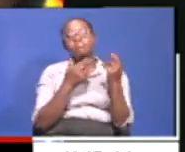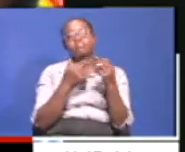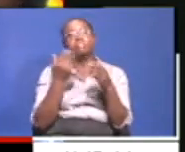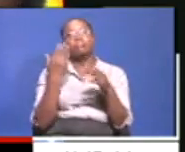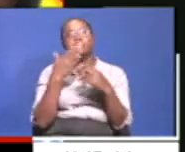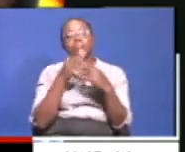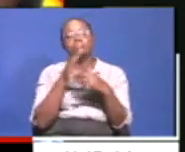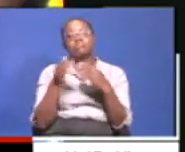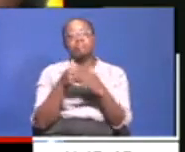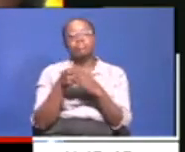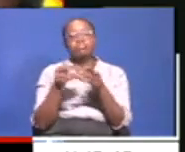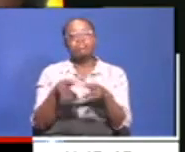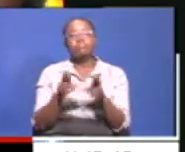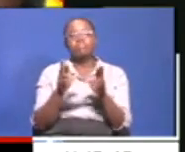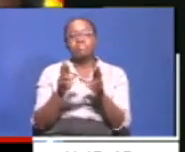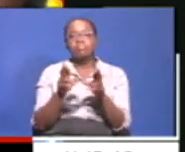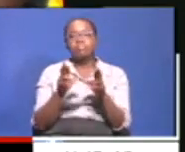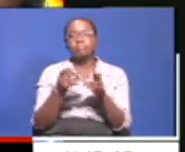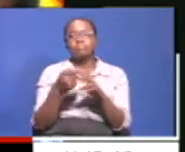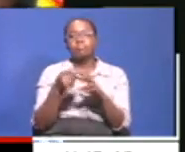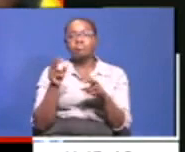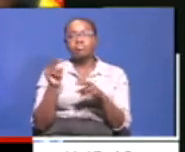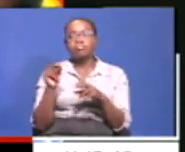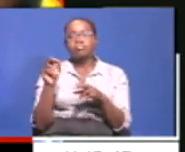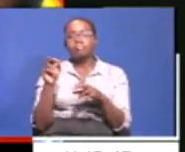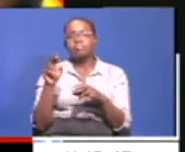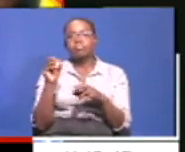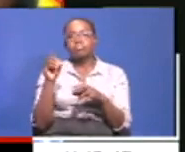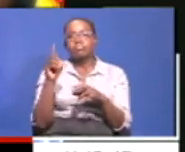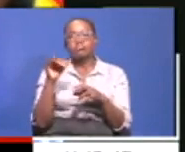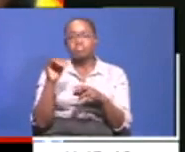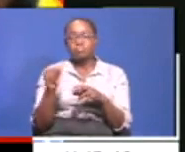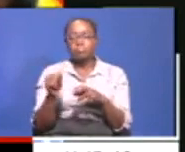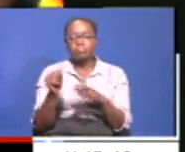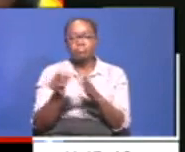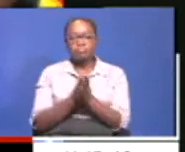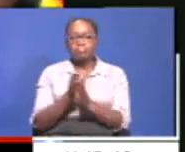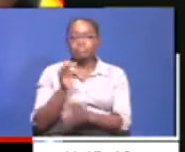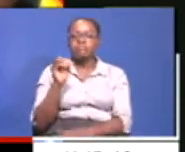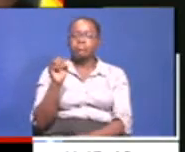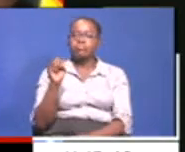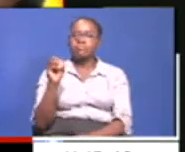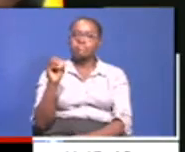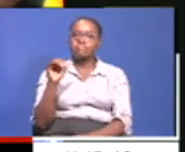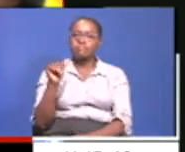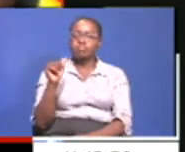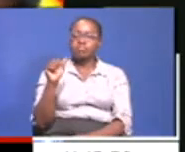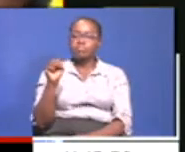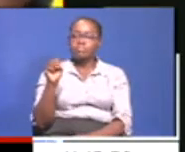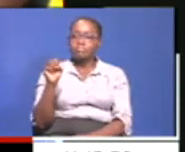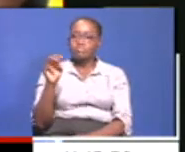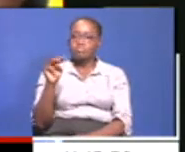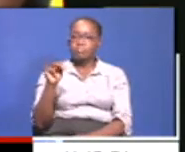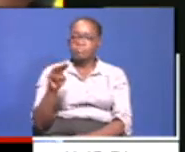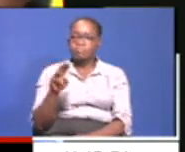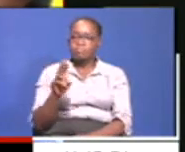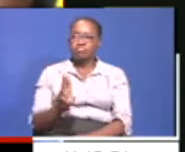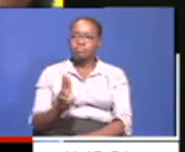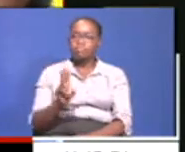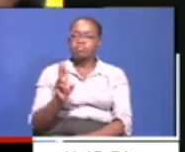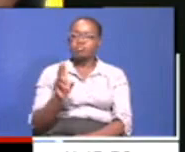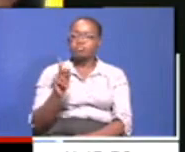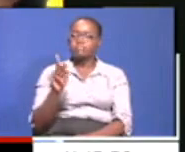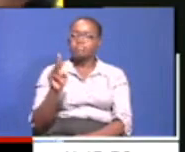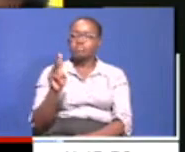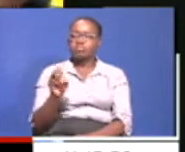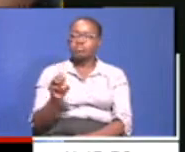the routes from Loldia, Soisambu, Jothamol, up to now to the KWS, the finishing